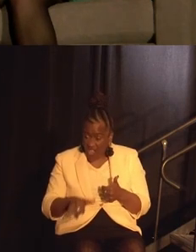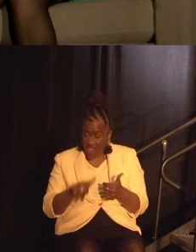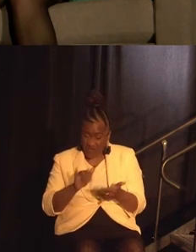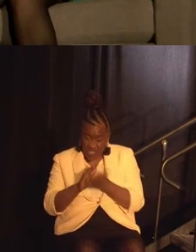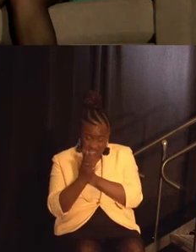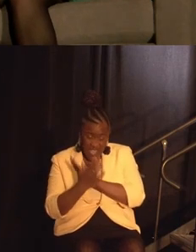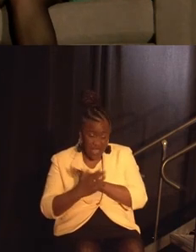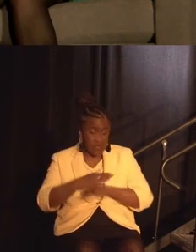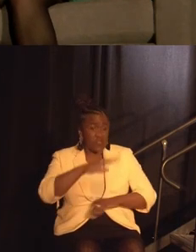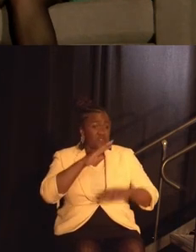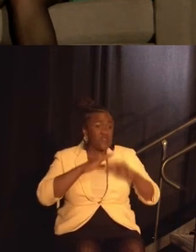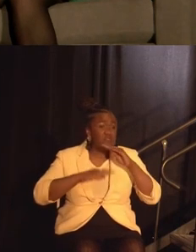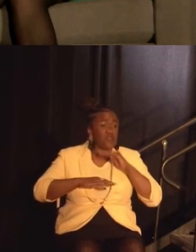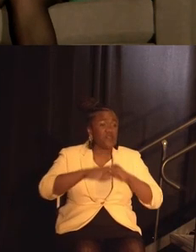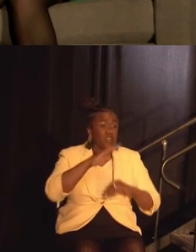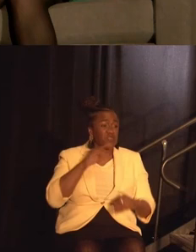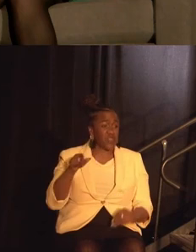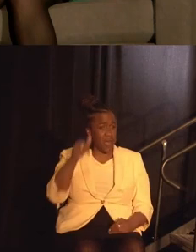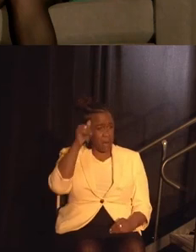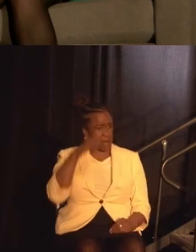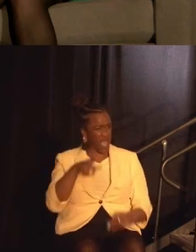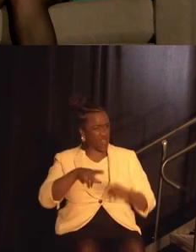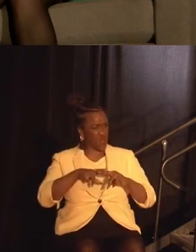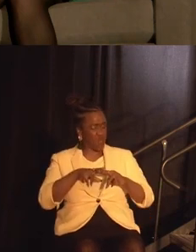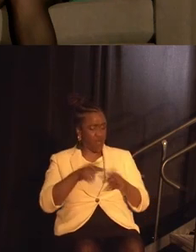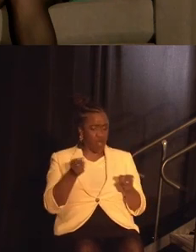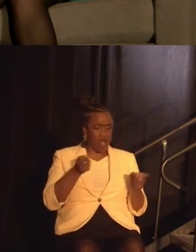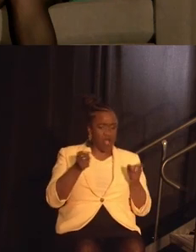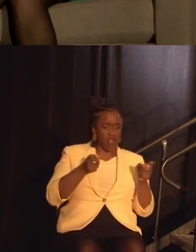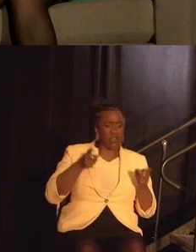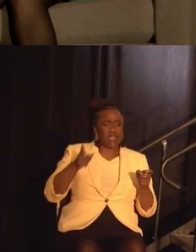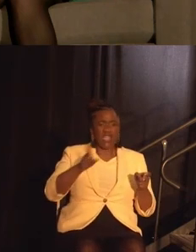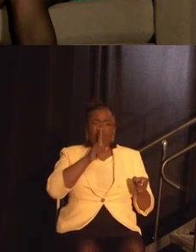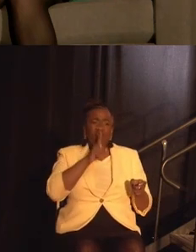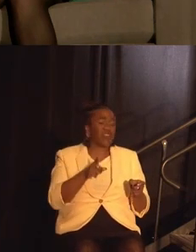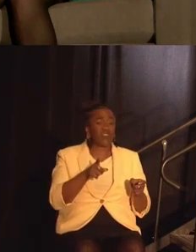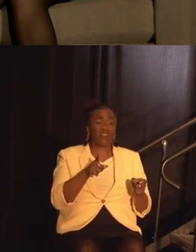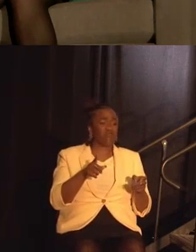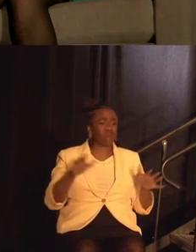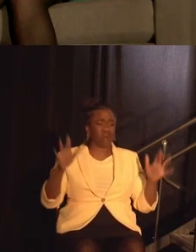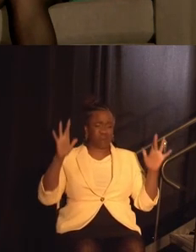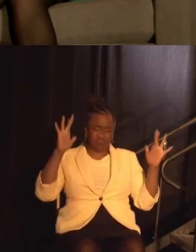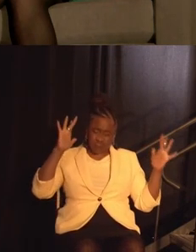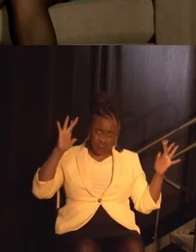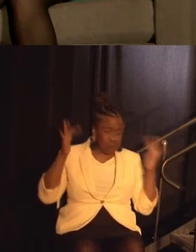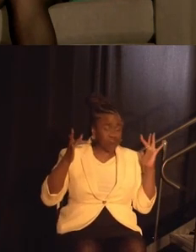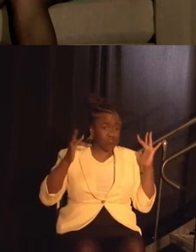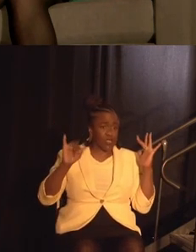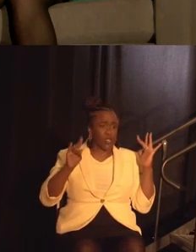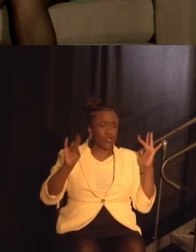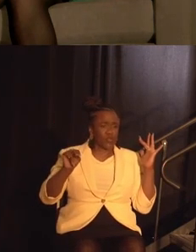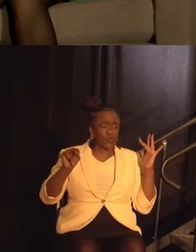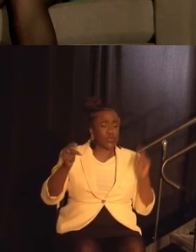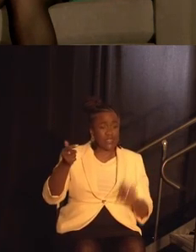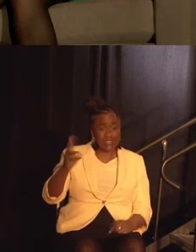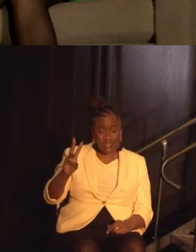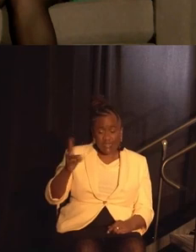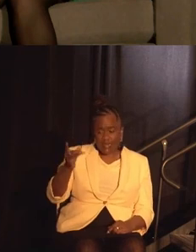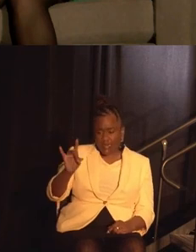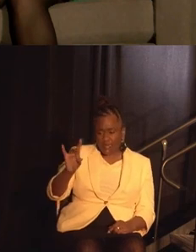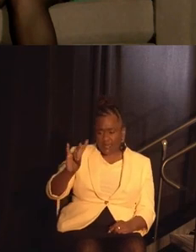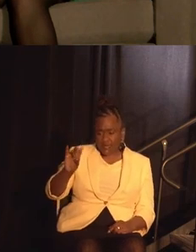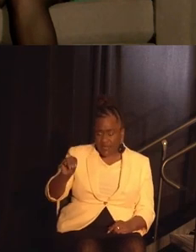a frustrated railroad conductor and simply too much sand for his own sweeping sanity. On June 16,